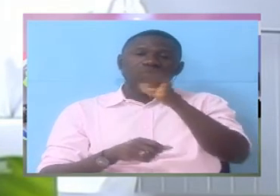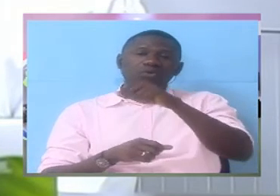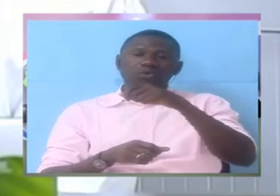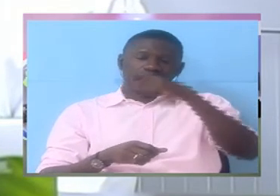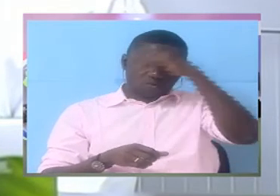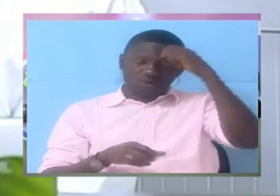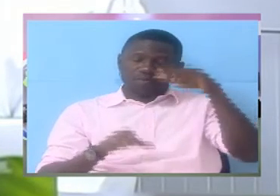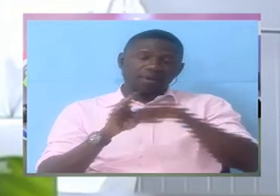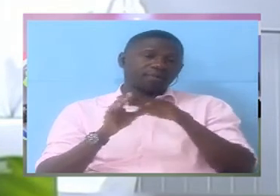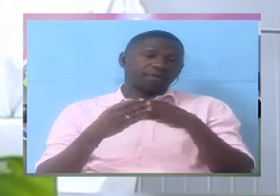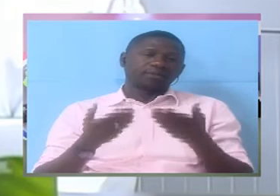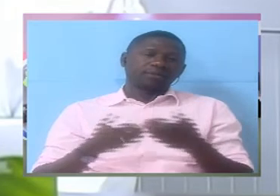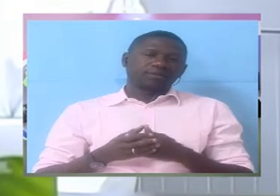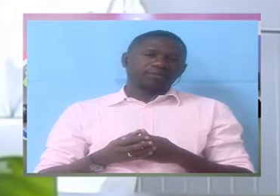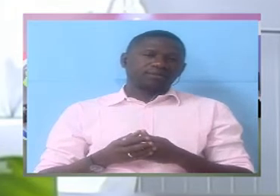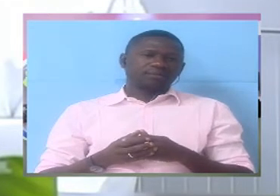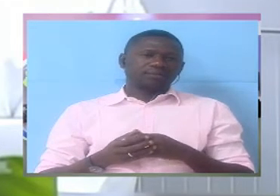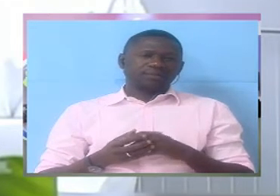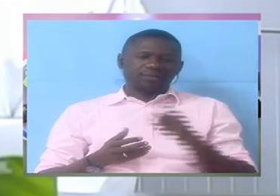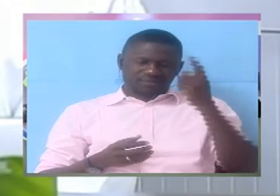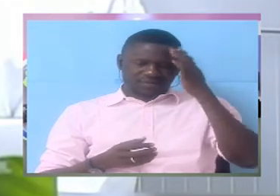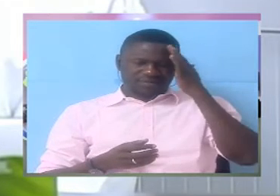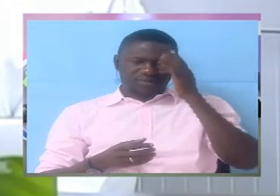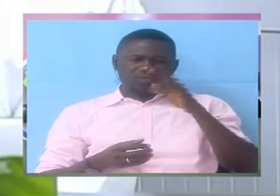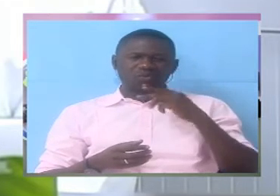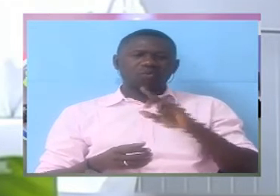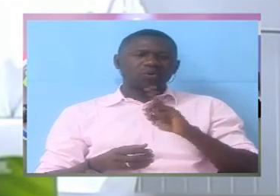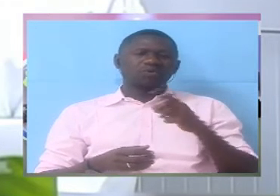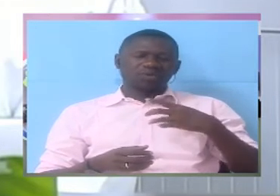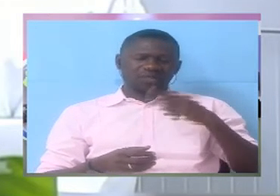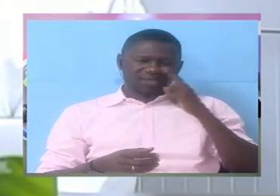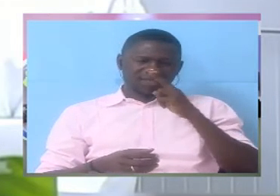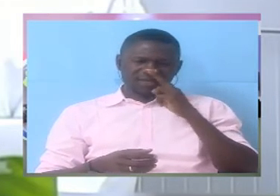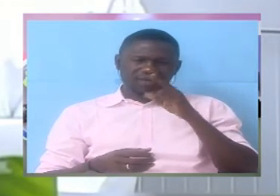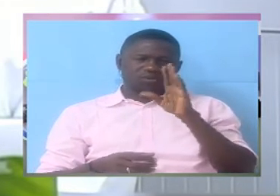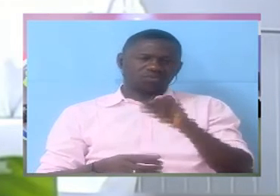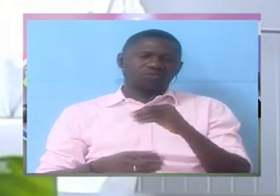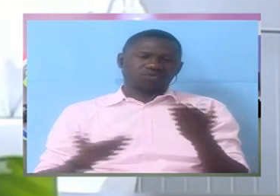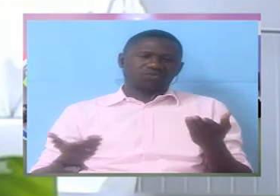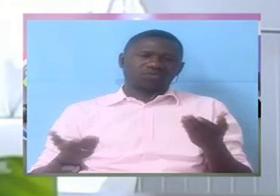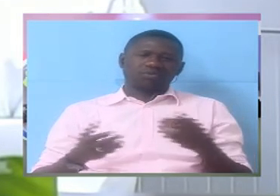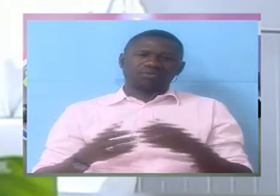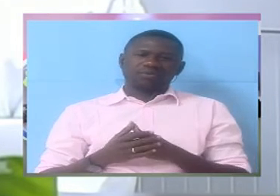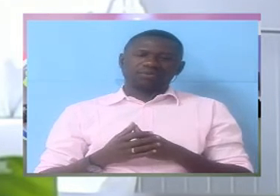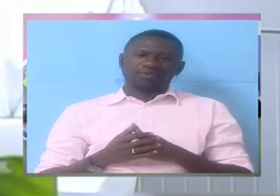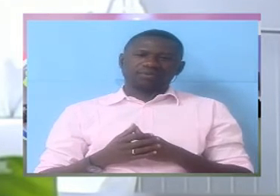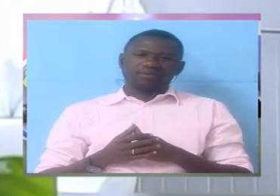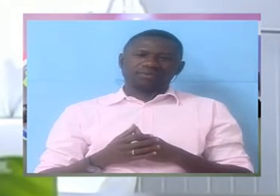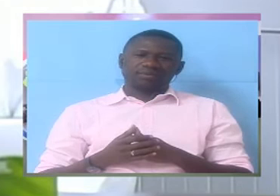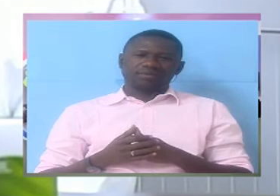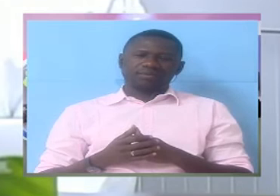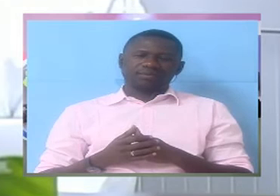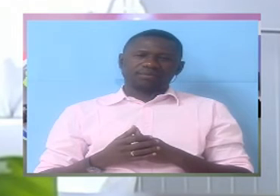That's what you tried to do. Isn't it true, Mr. Witness?